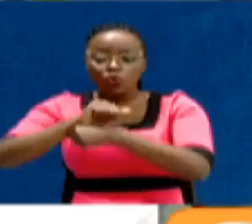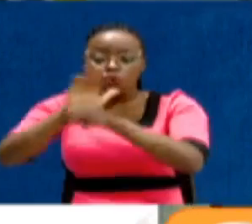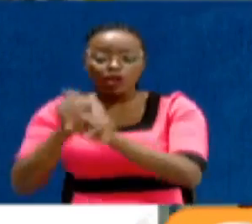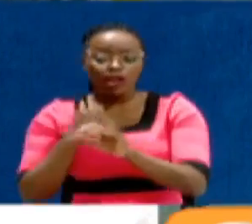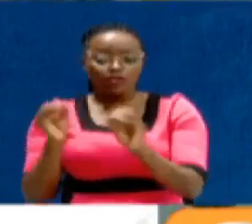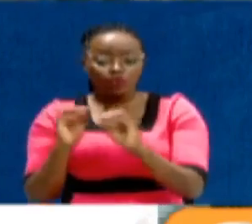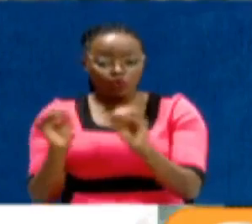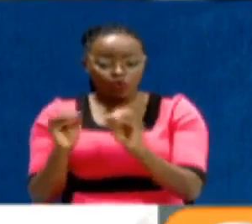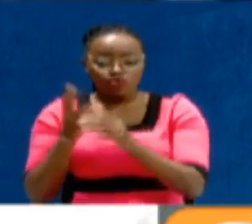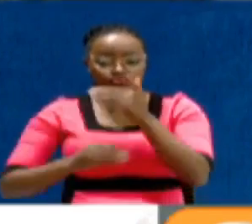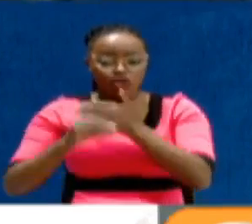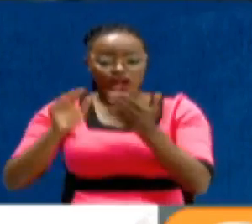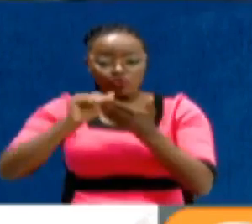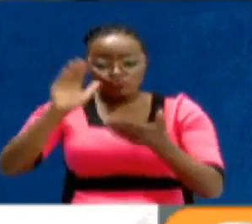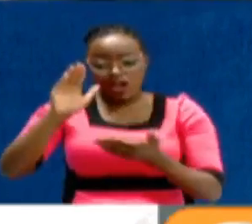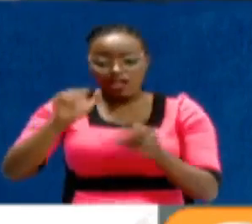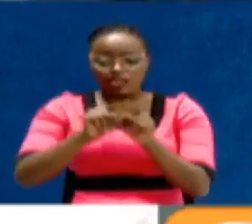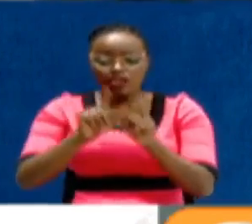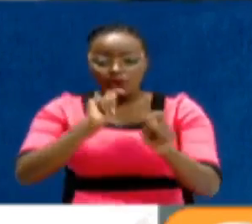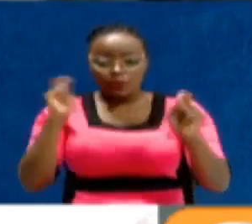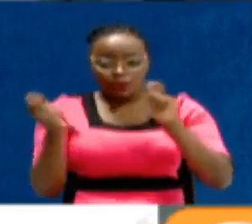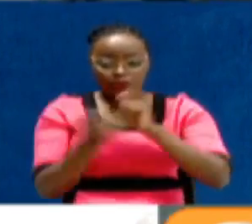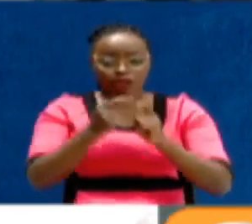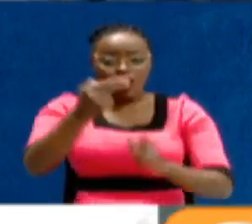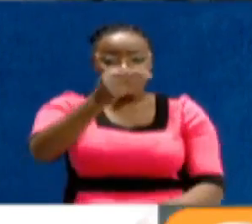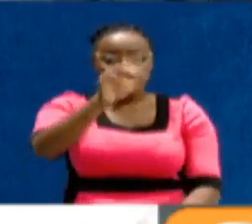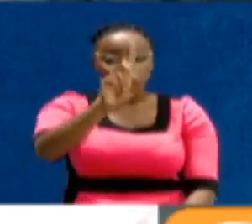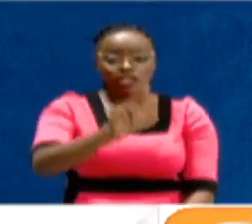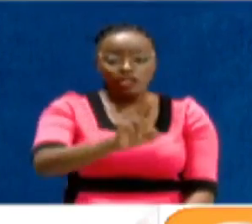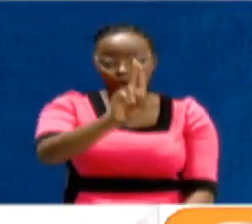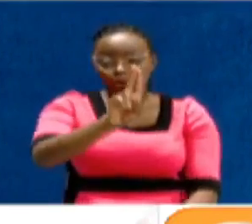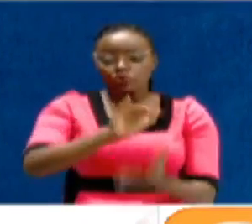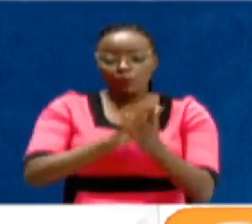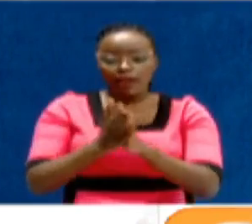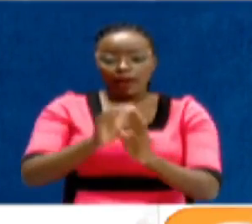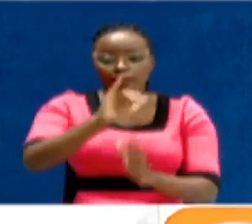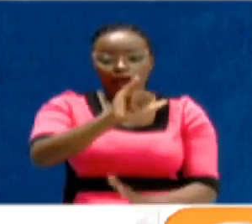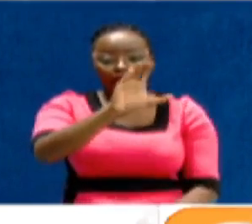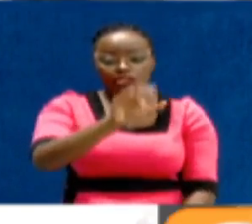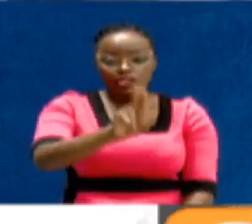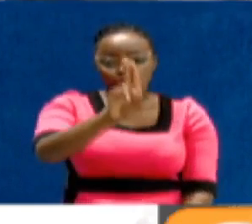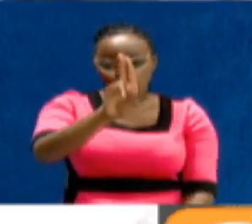To increase their capacity, they have converted their high dependency unit into an ICU.